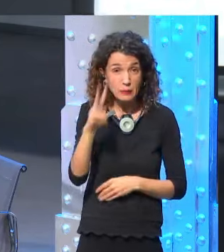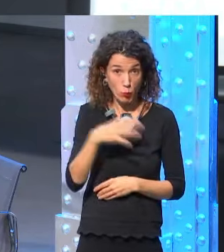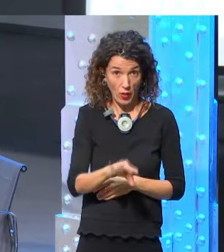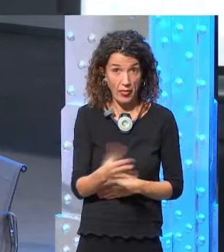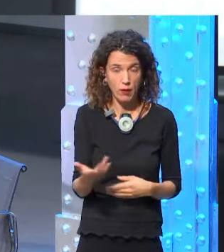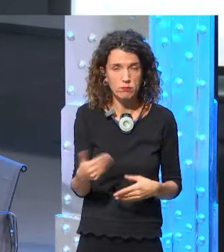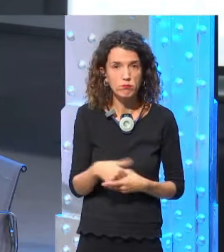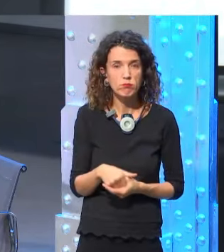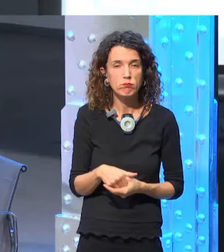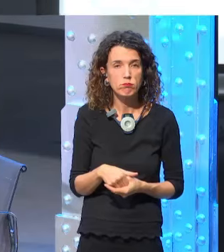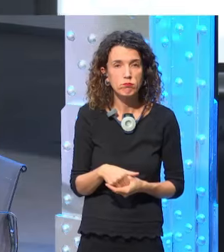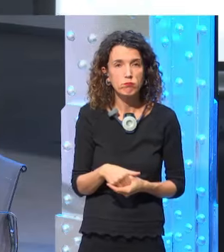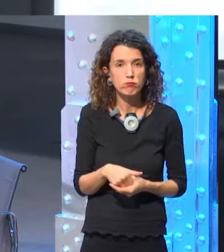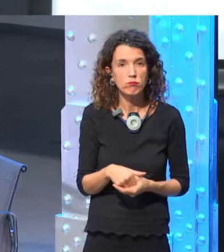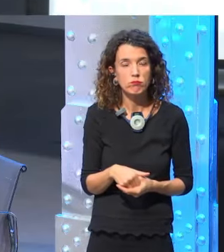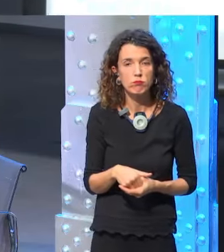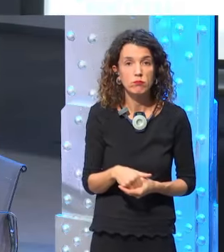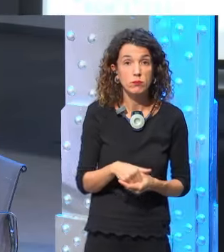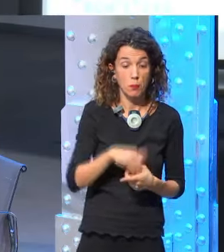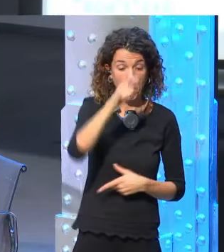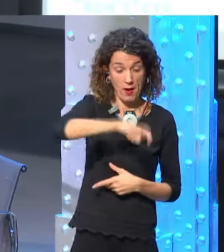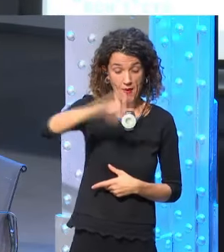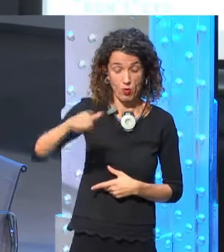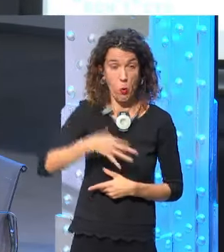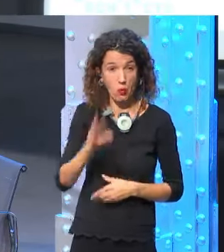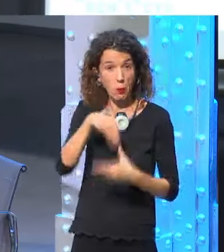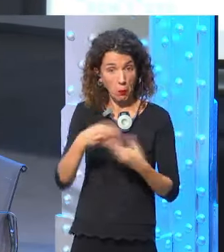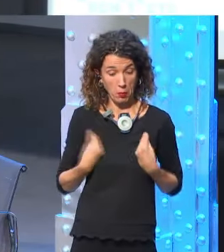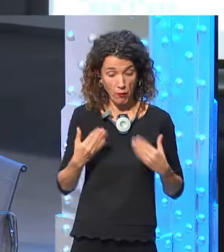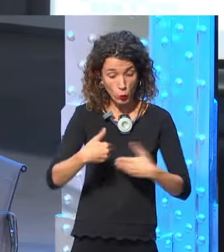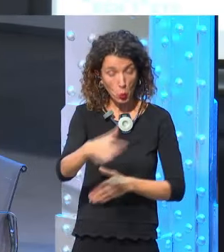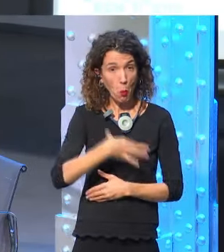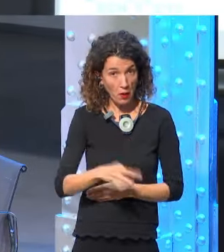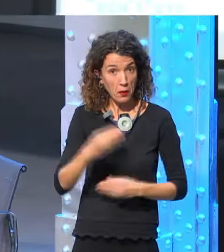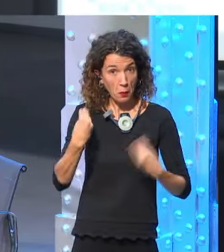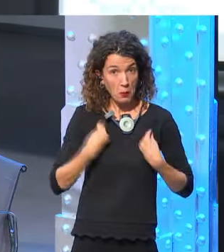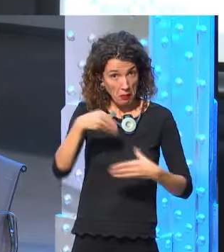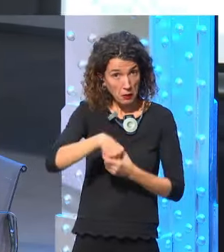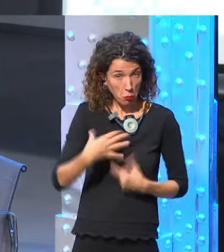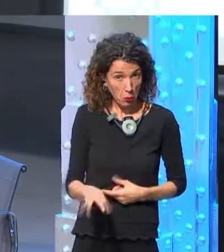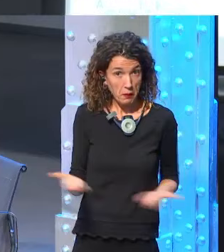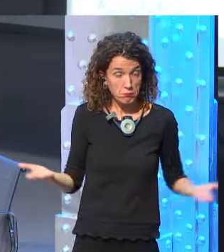have people living in the future. So it's like a plug-in architecture.